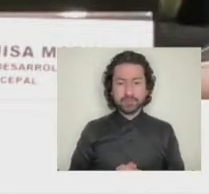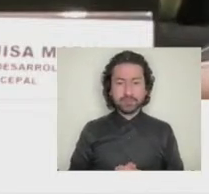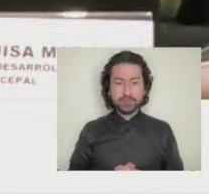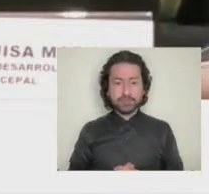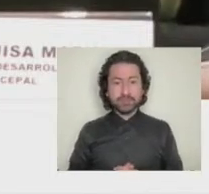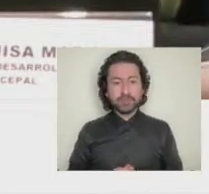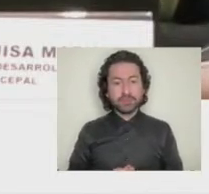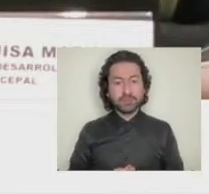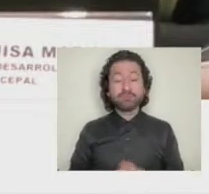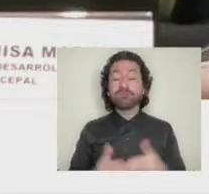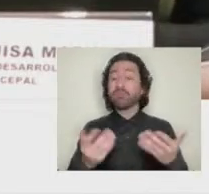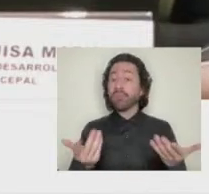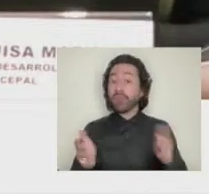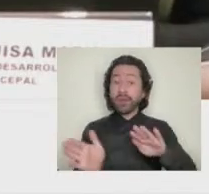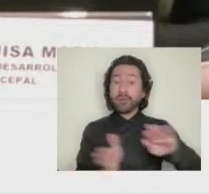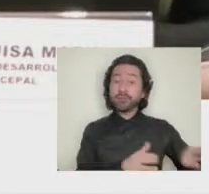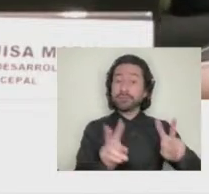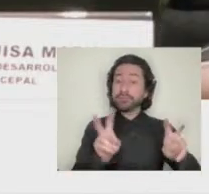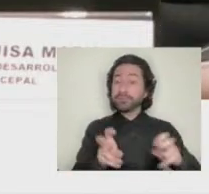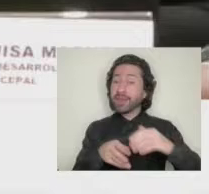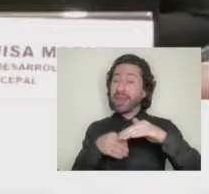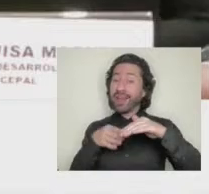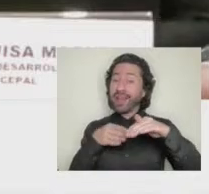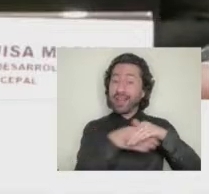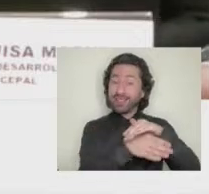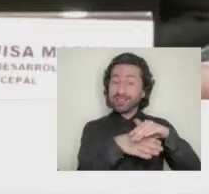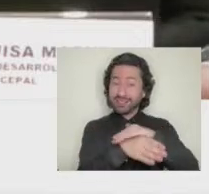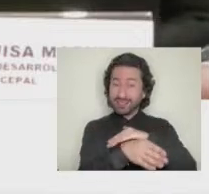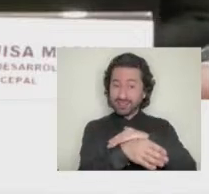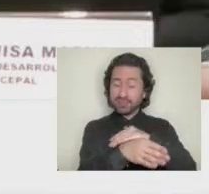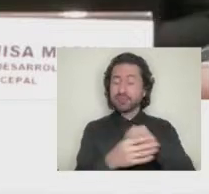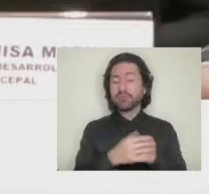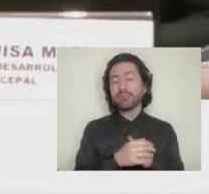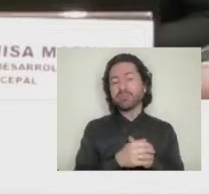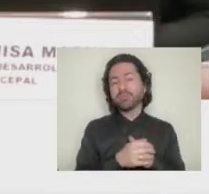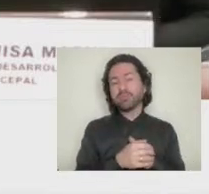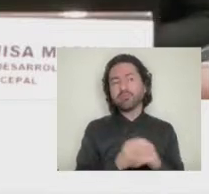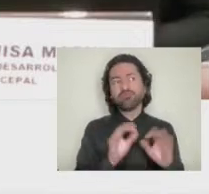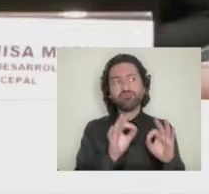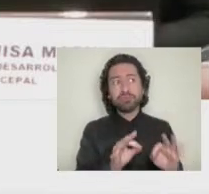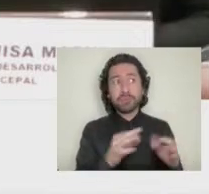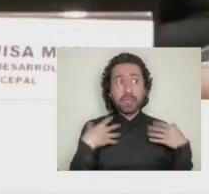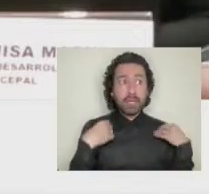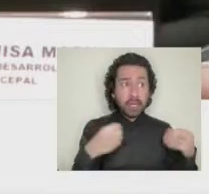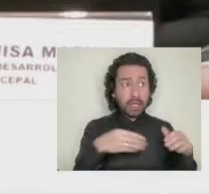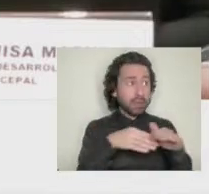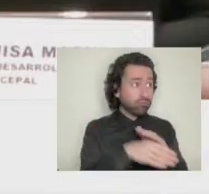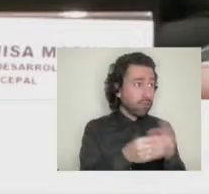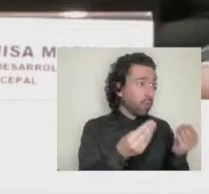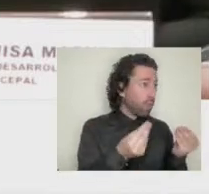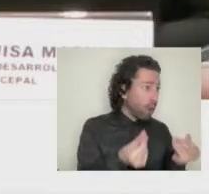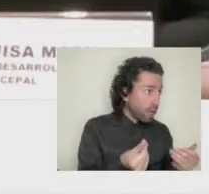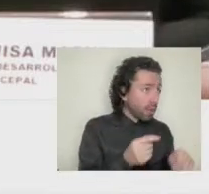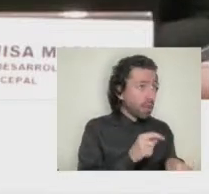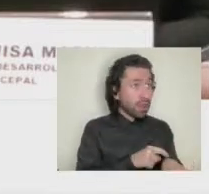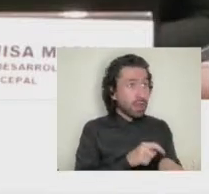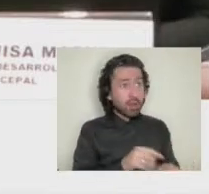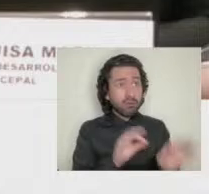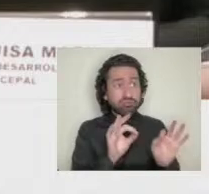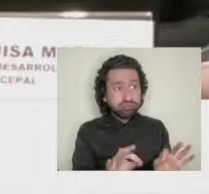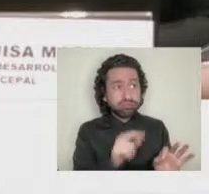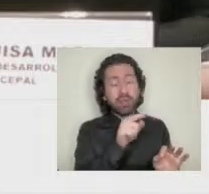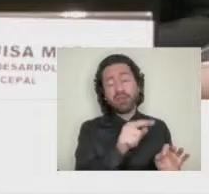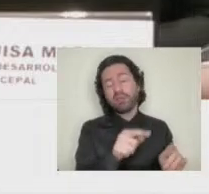structural aspects that are quite complex. The same applies to access. Timely access to